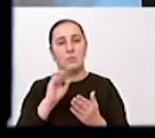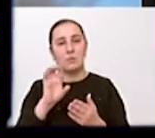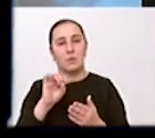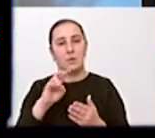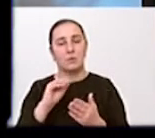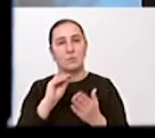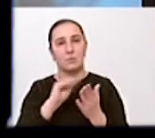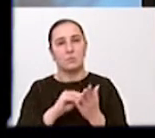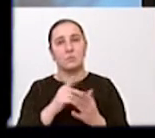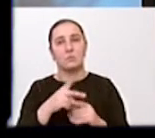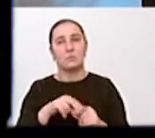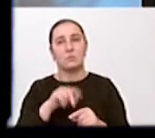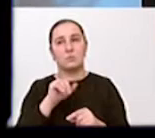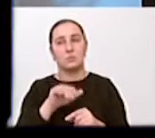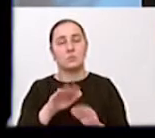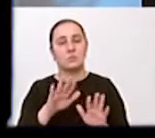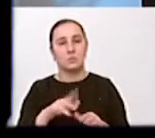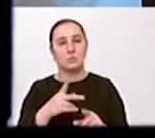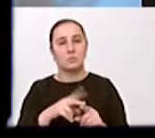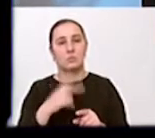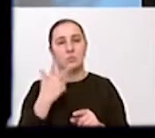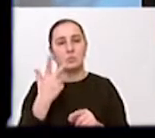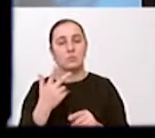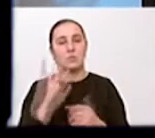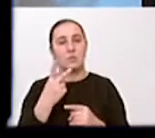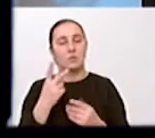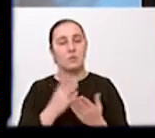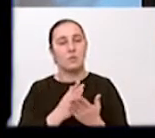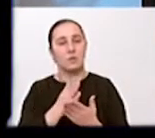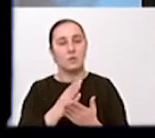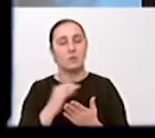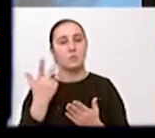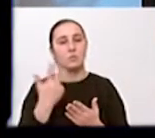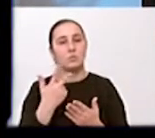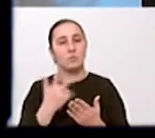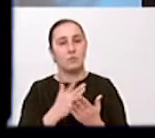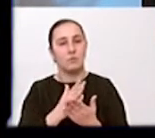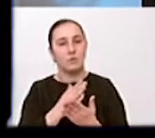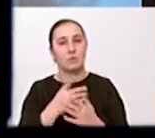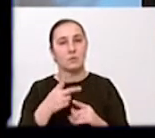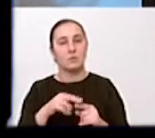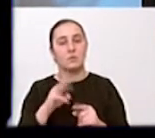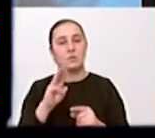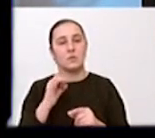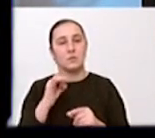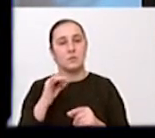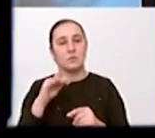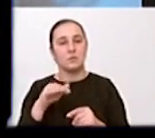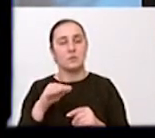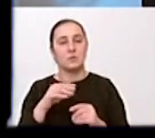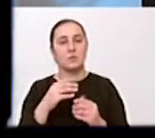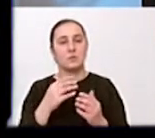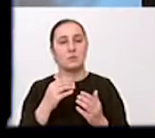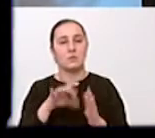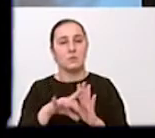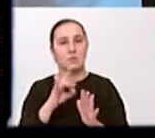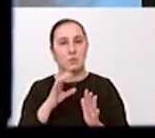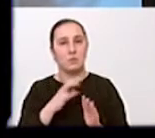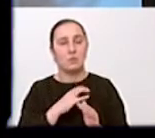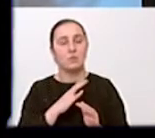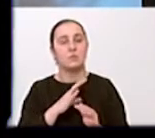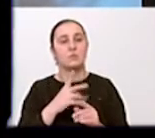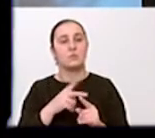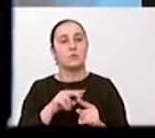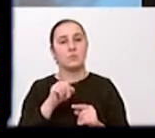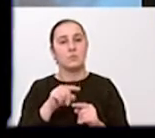ustiga bosganimizda, demak, u yerda 3ta variant bo'ladi. 3-chi variantni, ya'ni shape'ni tanlab olamiz. Bu yerda esa,